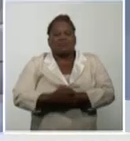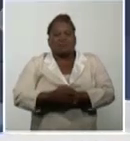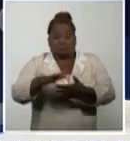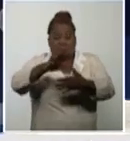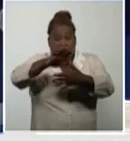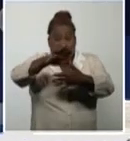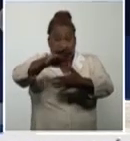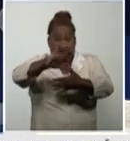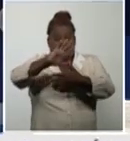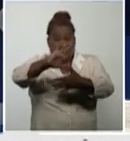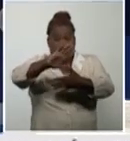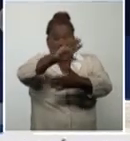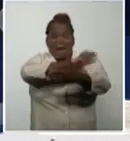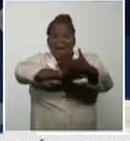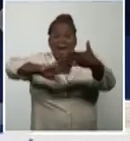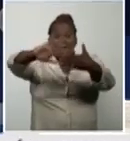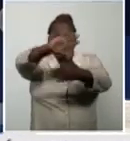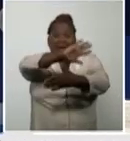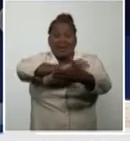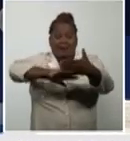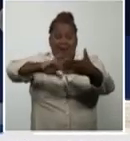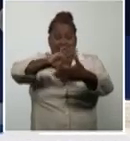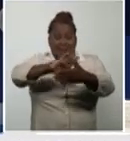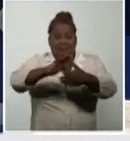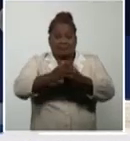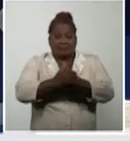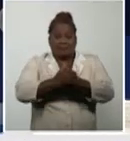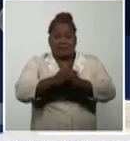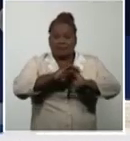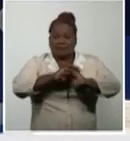already accounts for